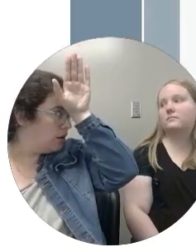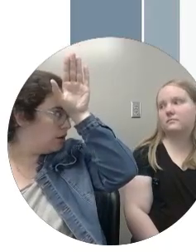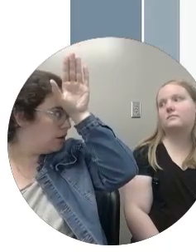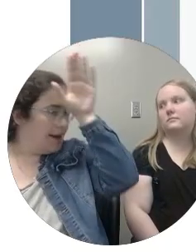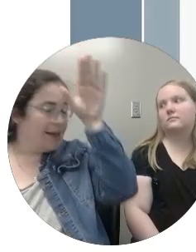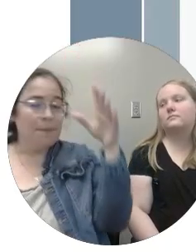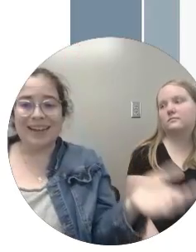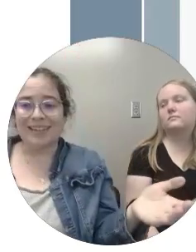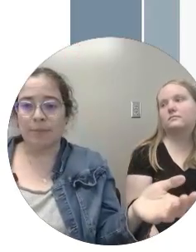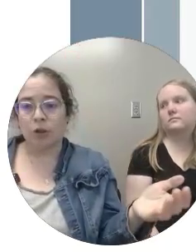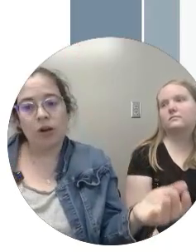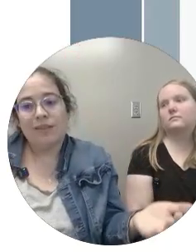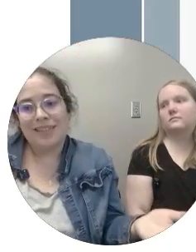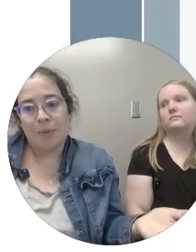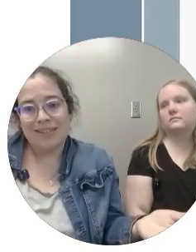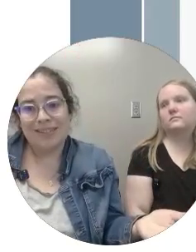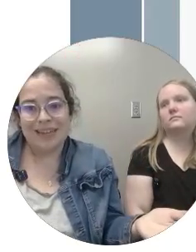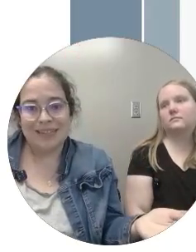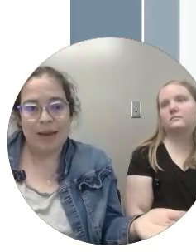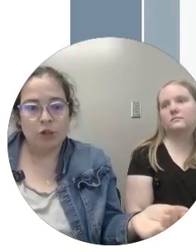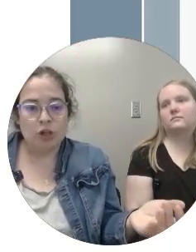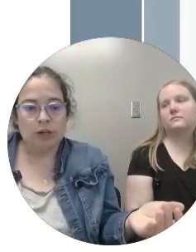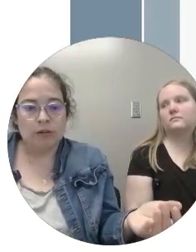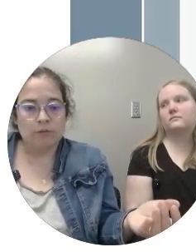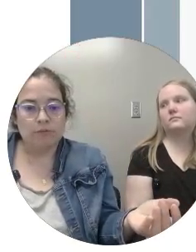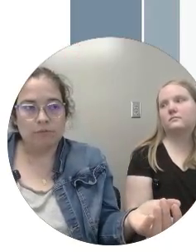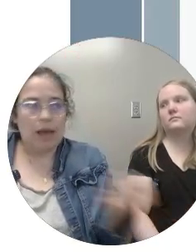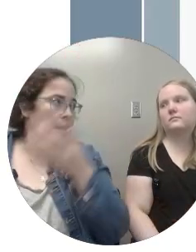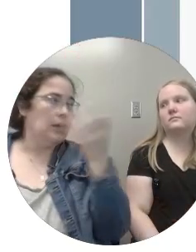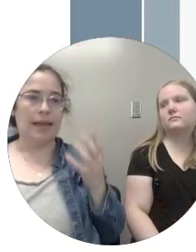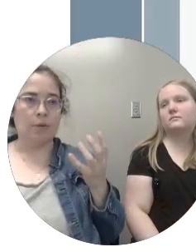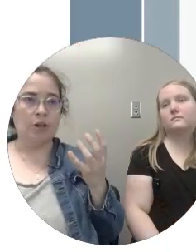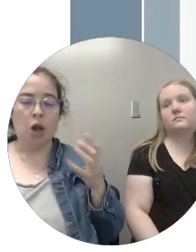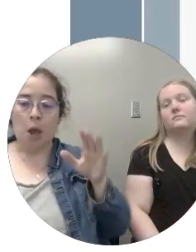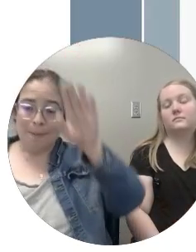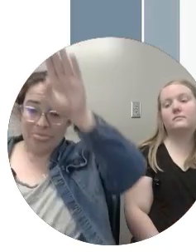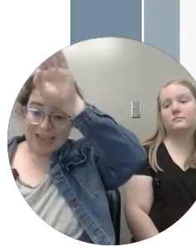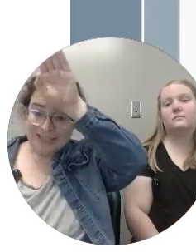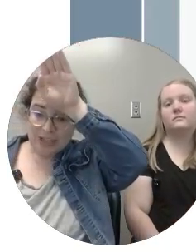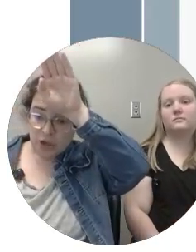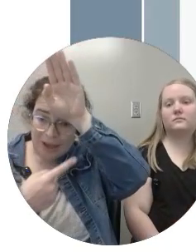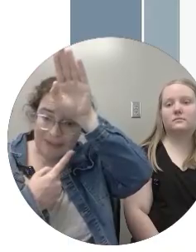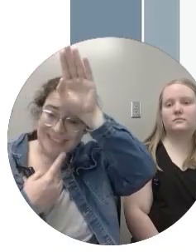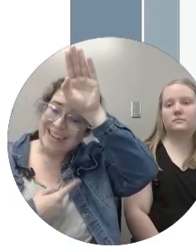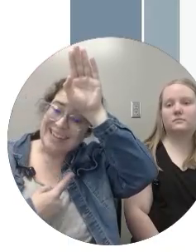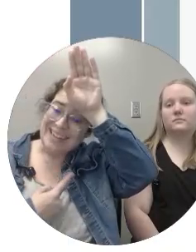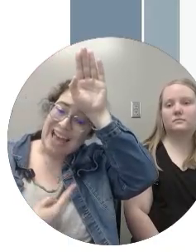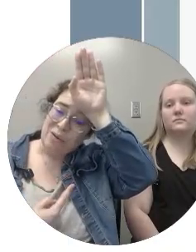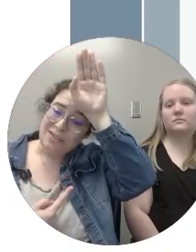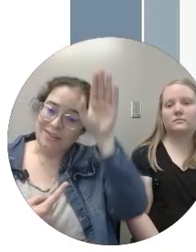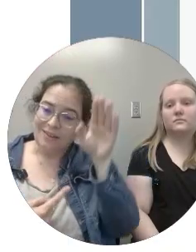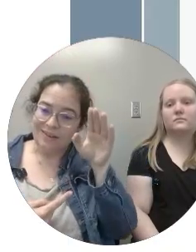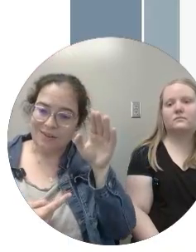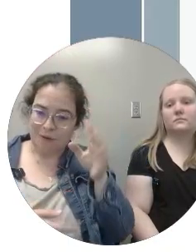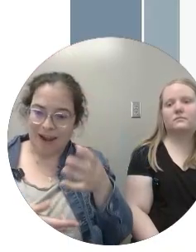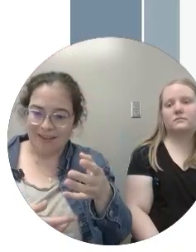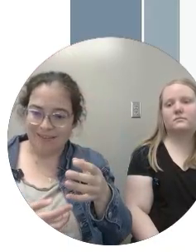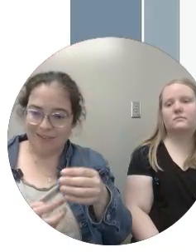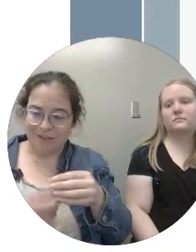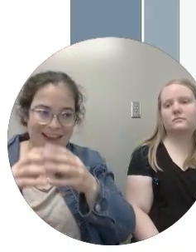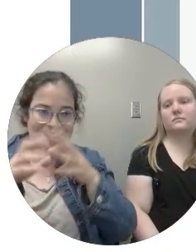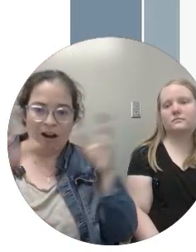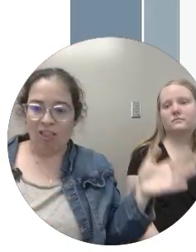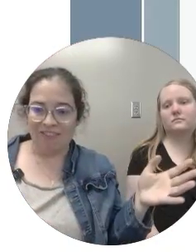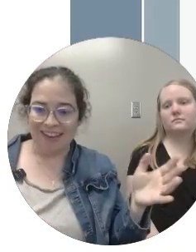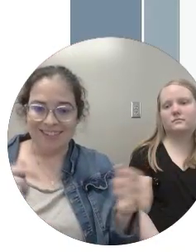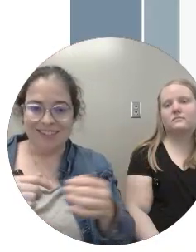fire truck. Mm-hmm. And it might take time to learn the same way as it takes time to learn any language. But this, they're not missing any sounds,